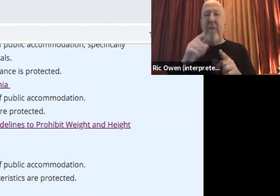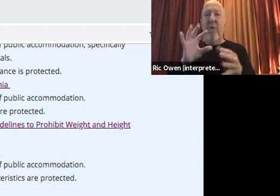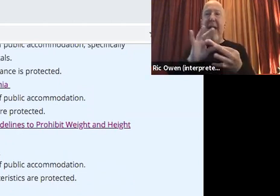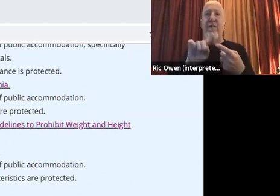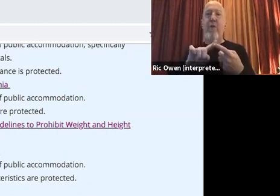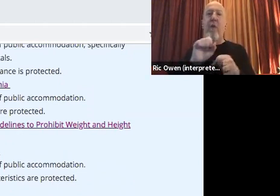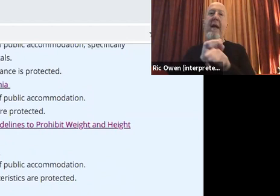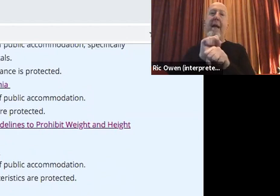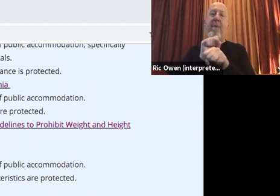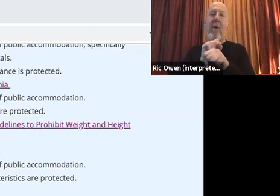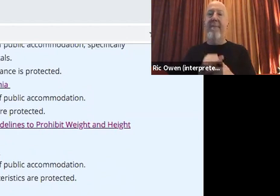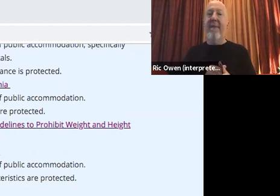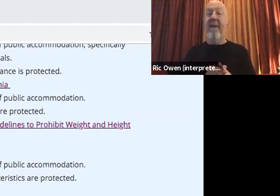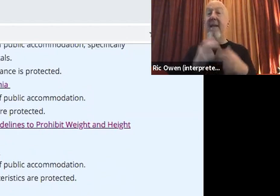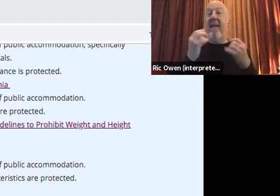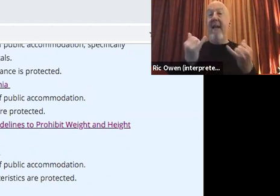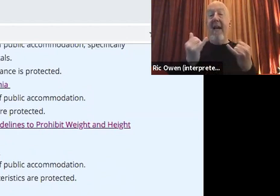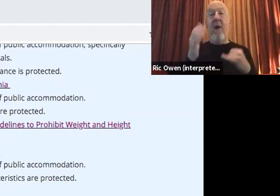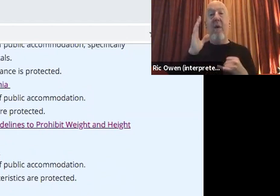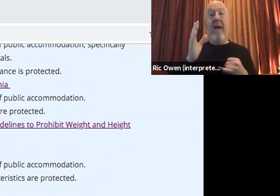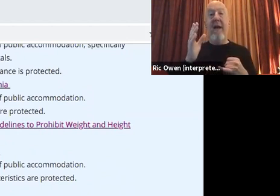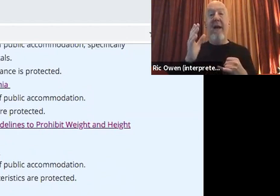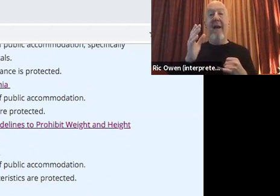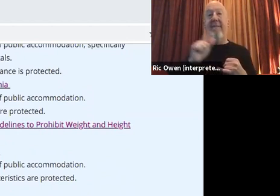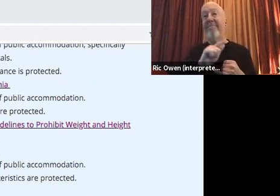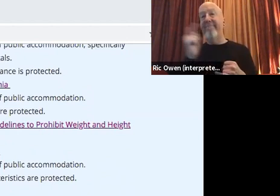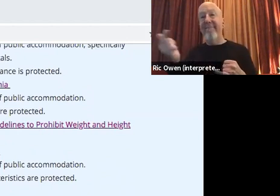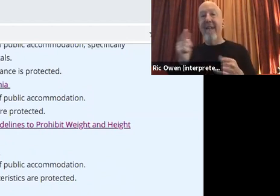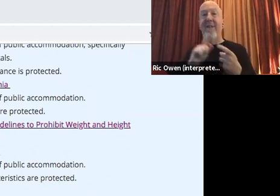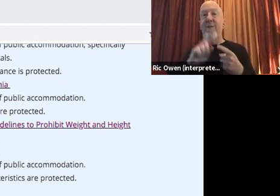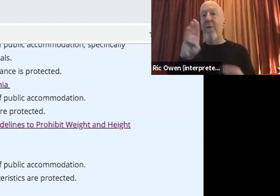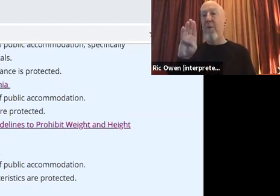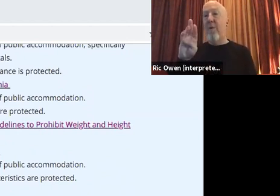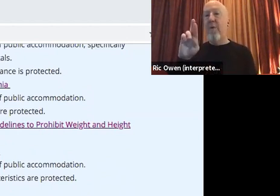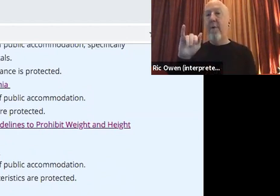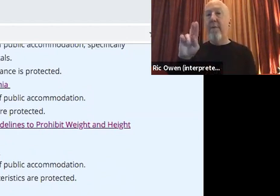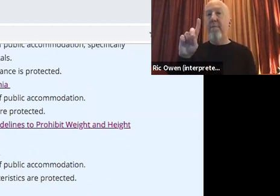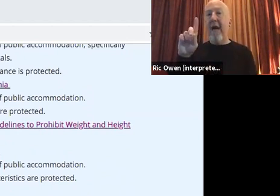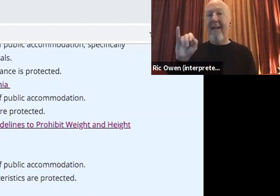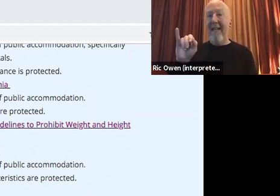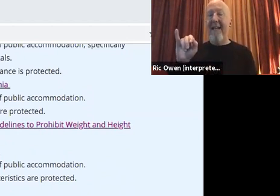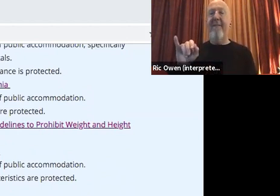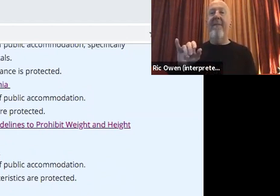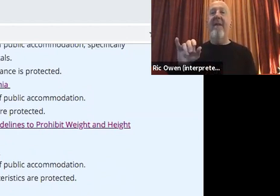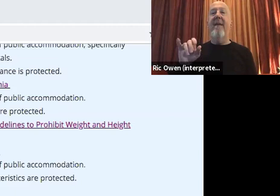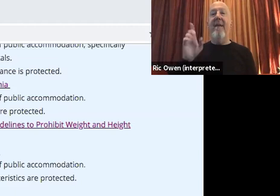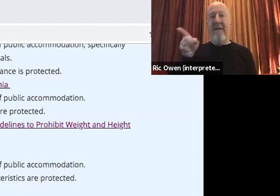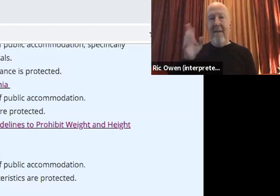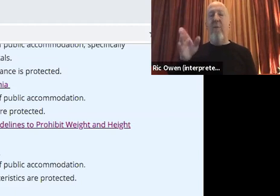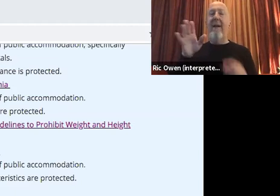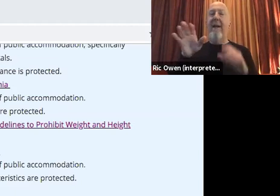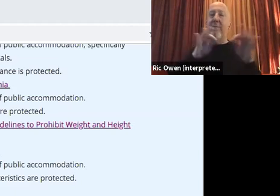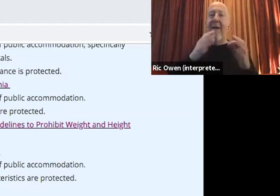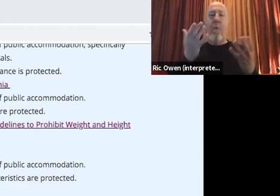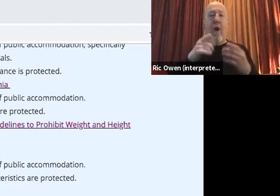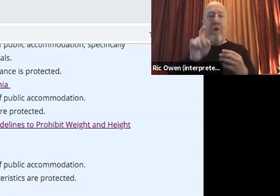So now I'm going to turn the talk over to Brandy. Brandy's going to tell us what to take,